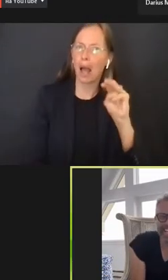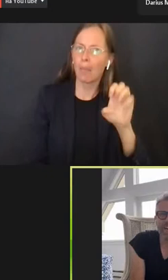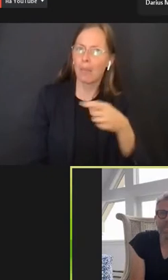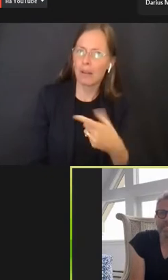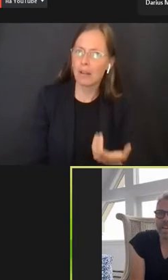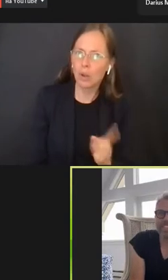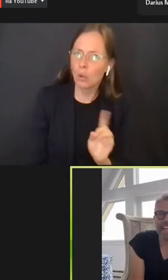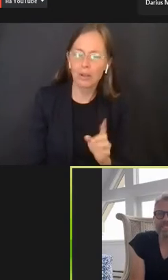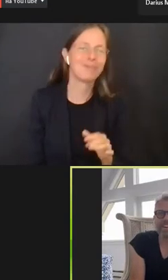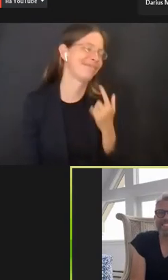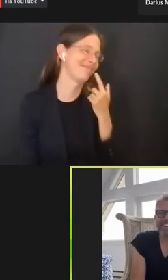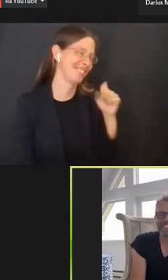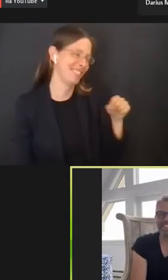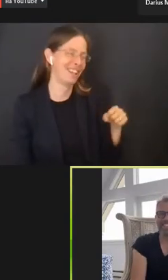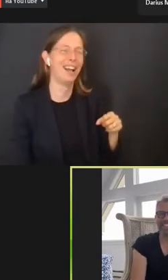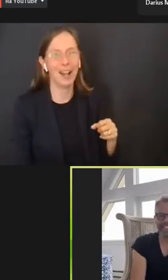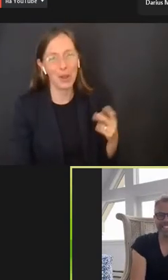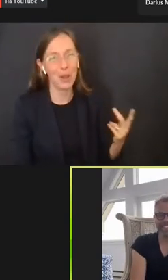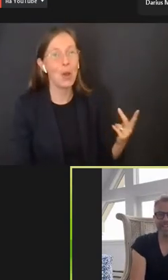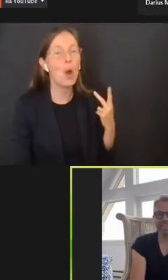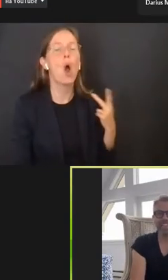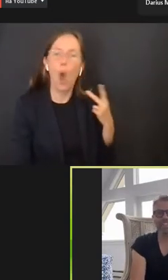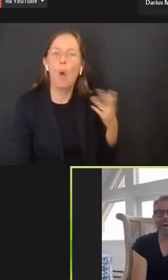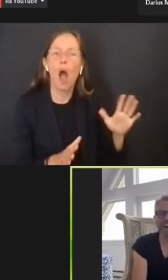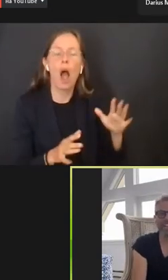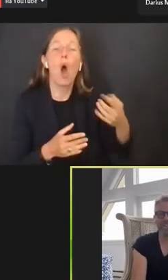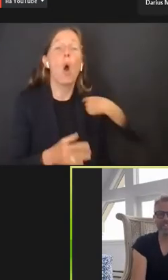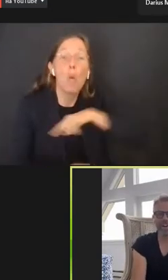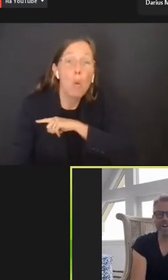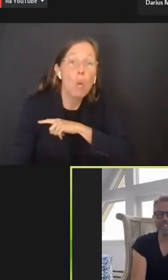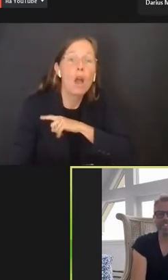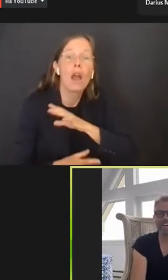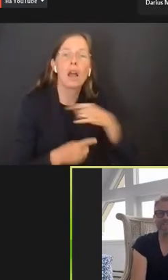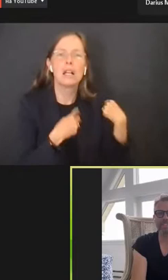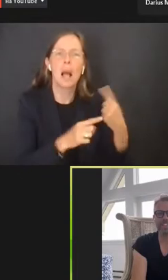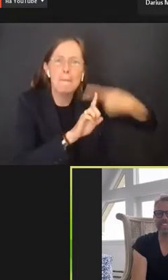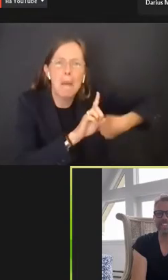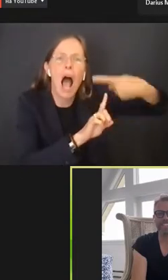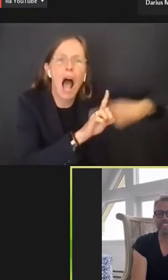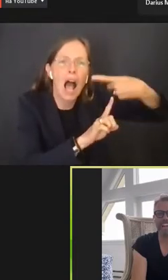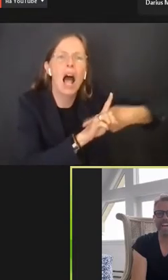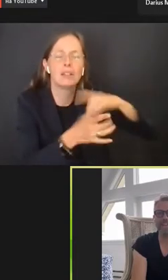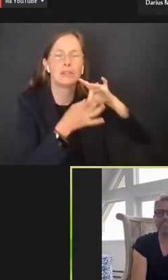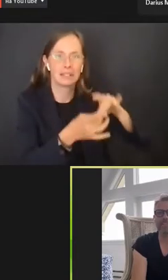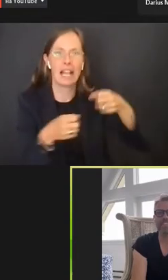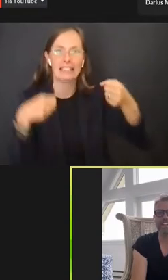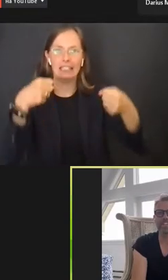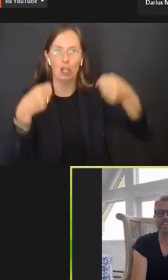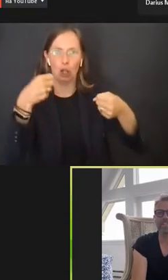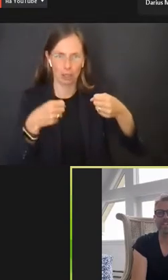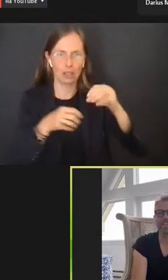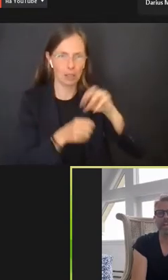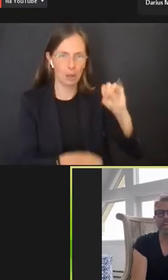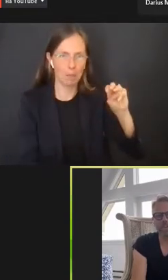Yeah, we spent like months on steering. It was a lot. It was a long time we spent on steering. And I was so excited